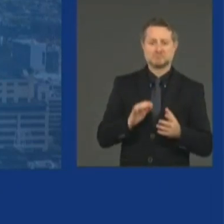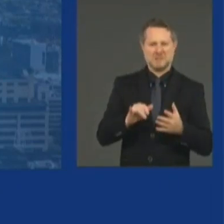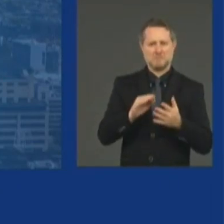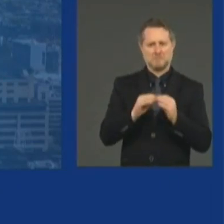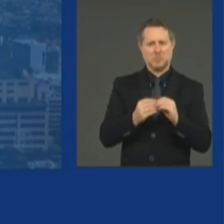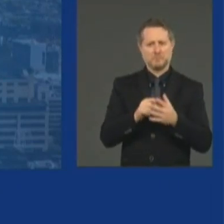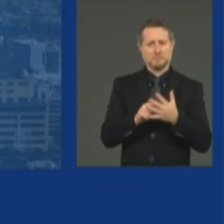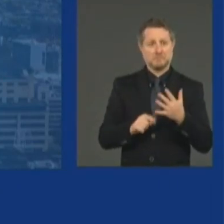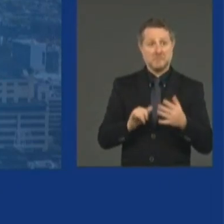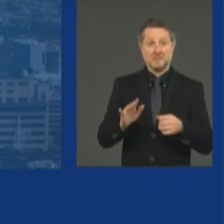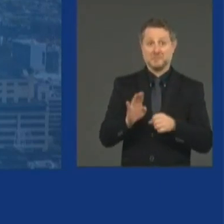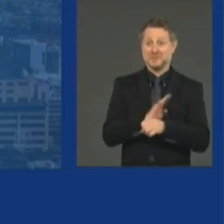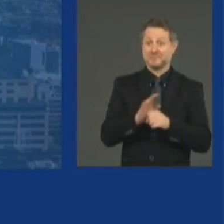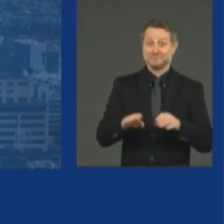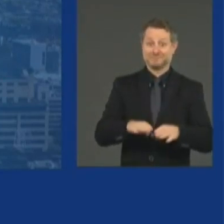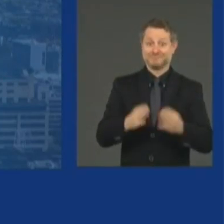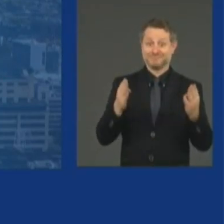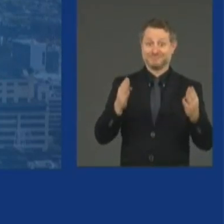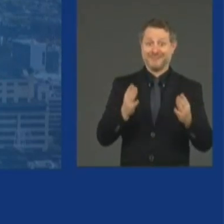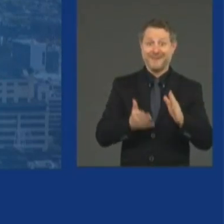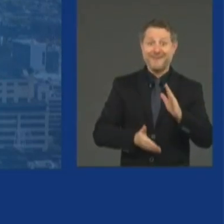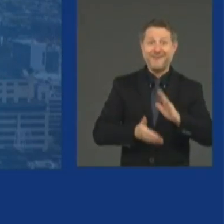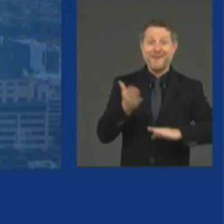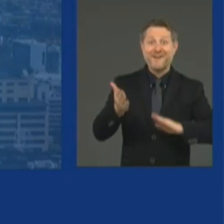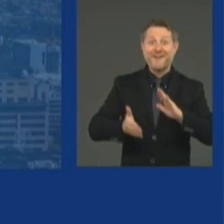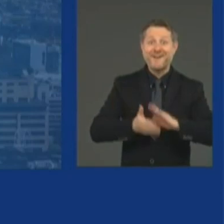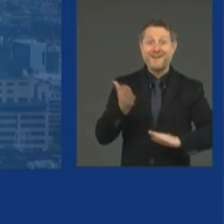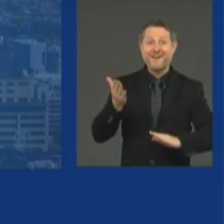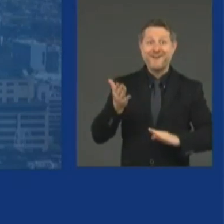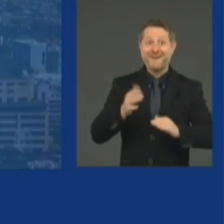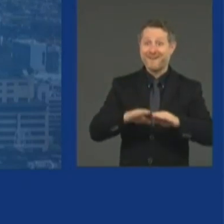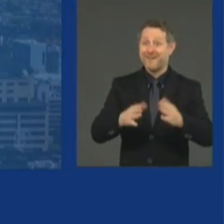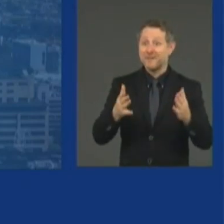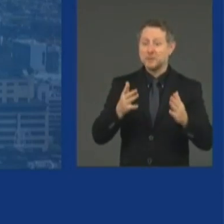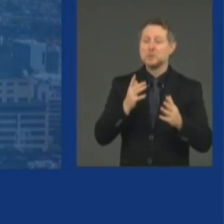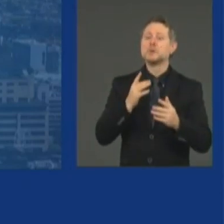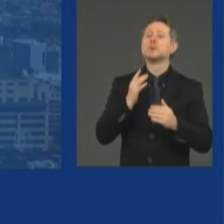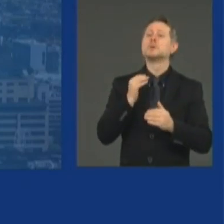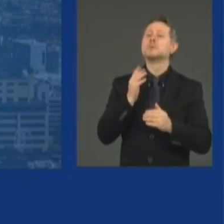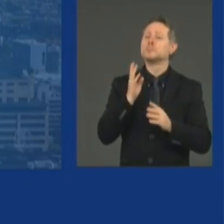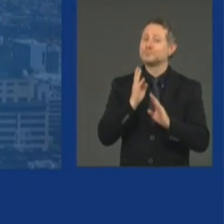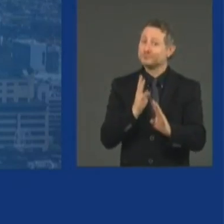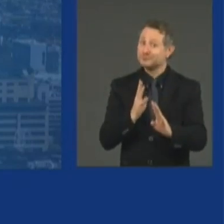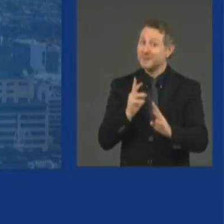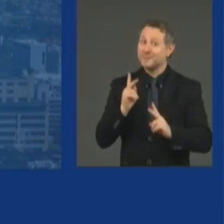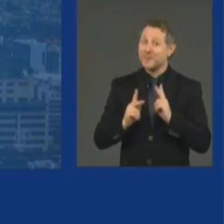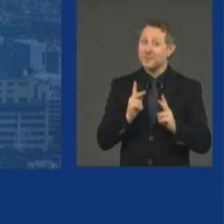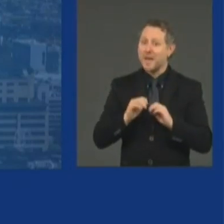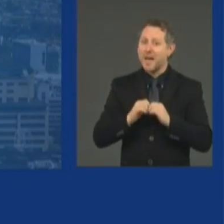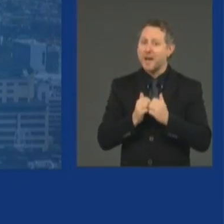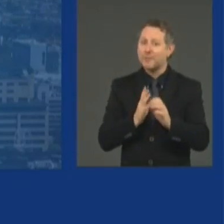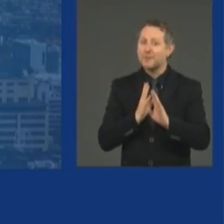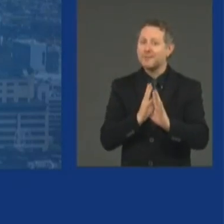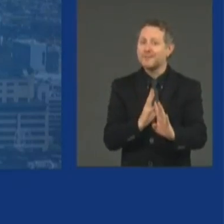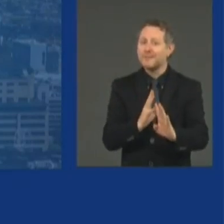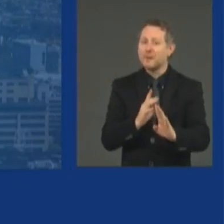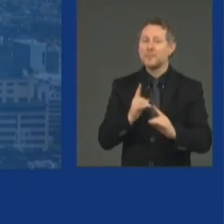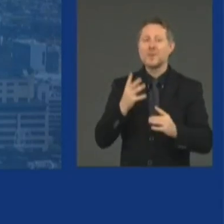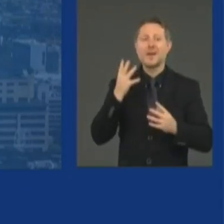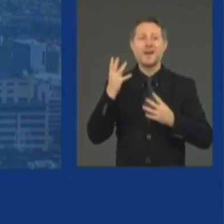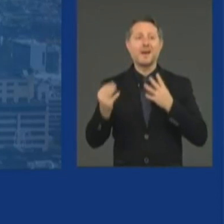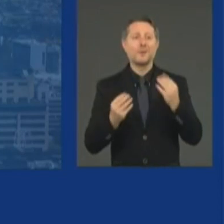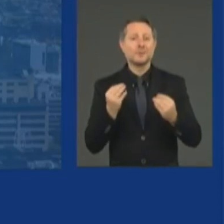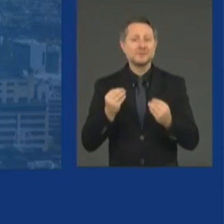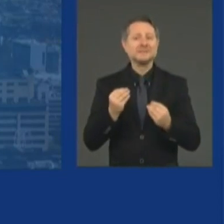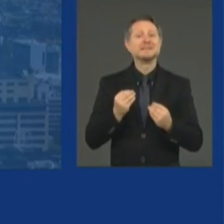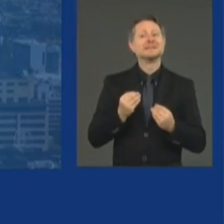to increase economic activity. You have more people coming out of their homes, more people